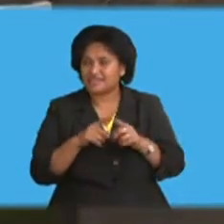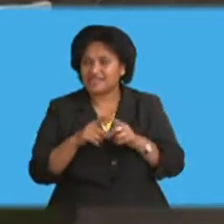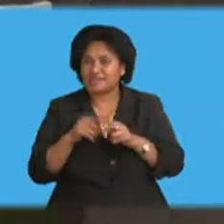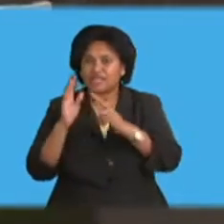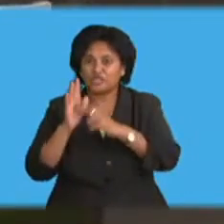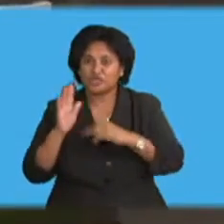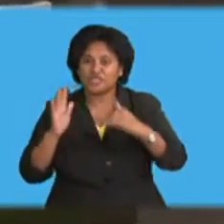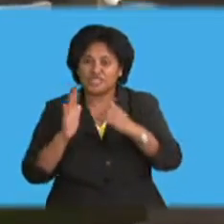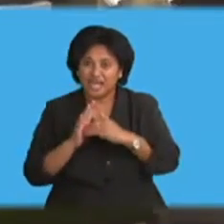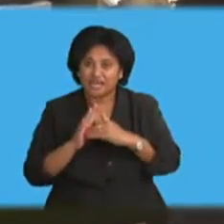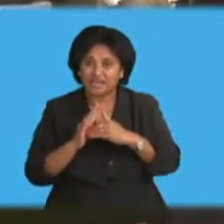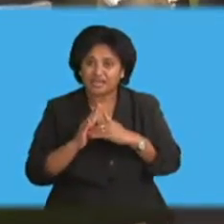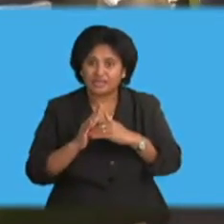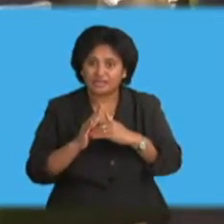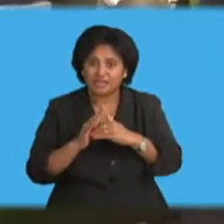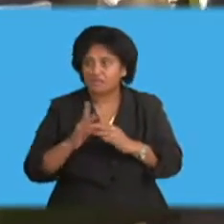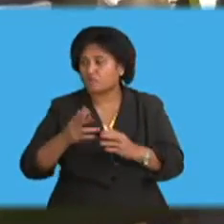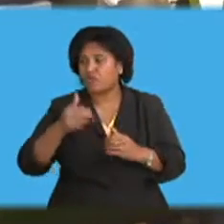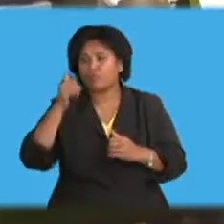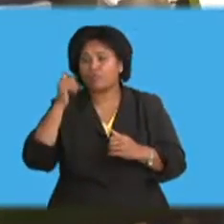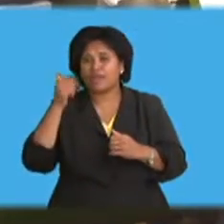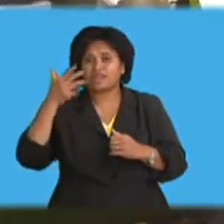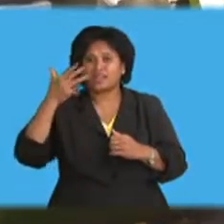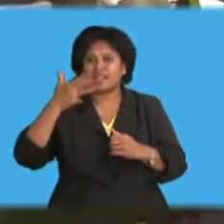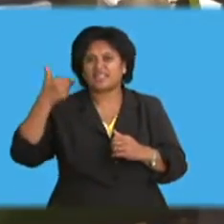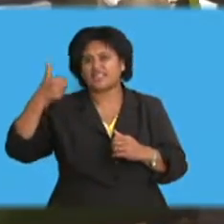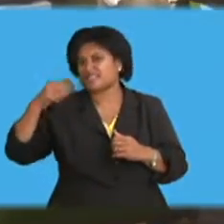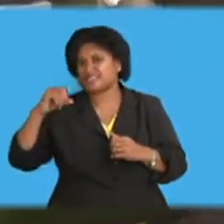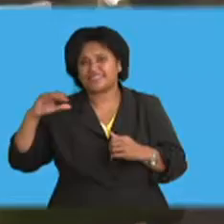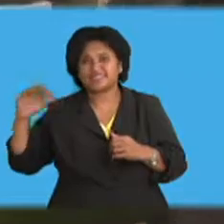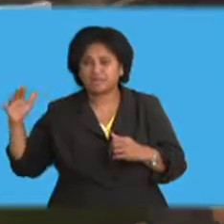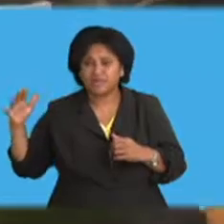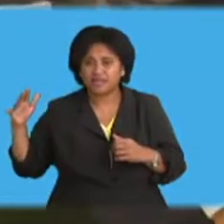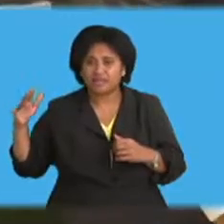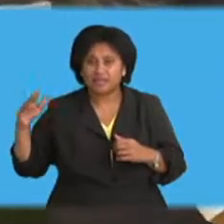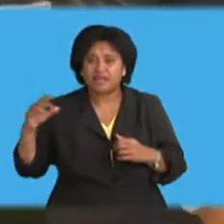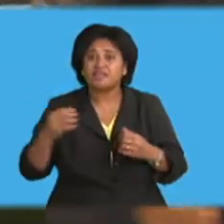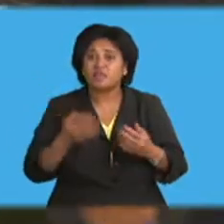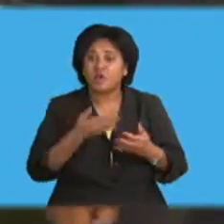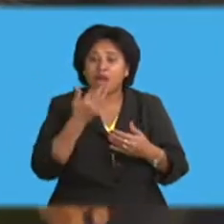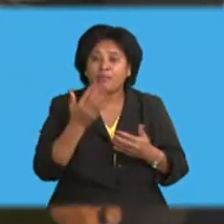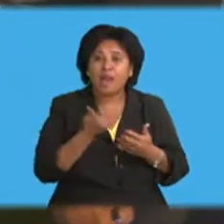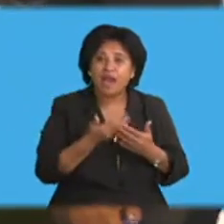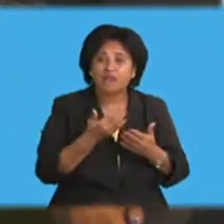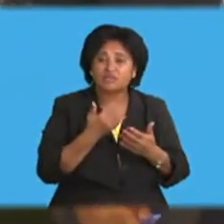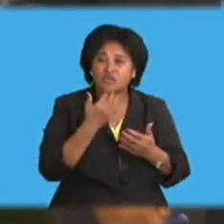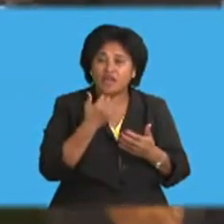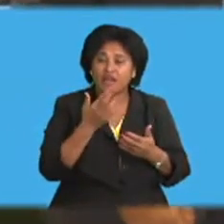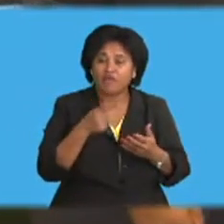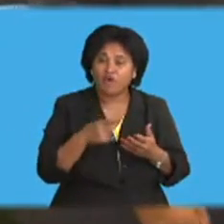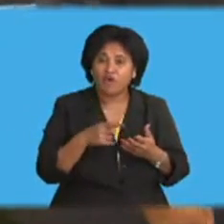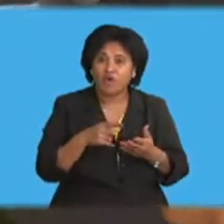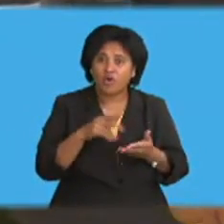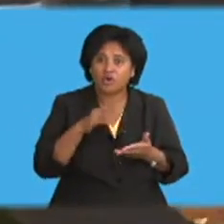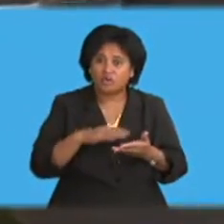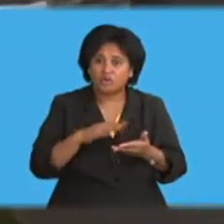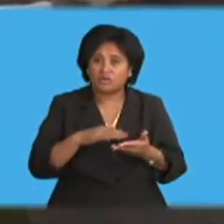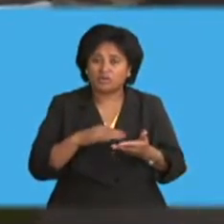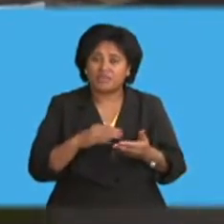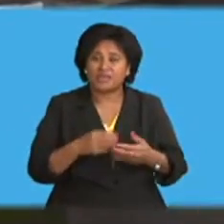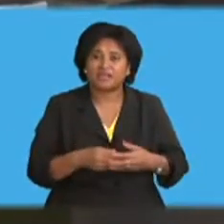it dates back to the 1960s, and the yearly cost for the eradication campaign was around New Zealand dollars 80